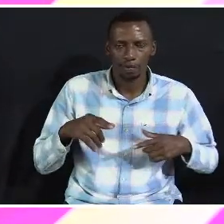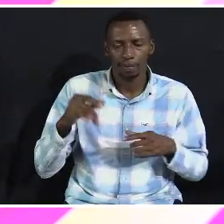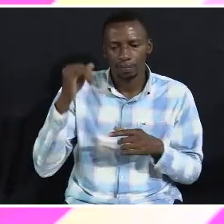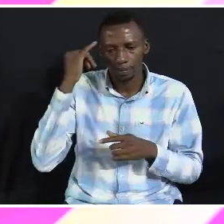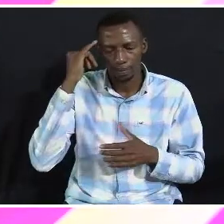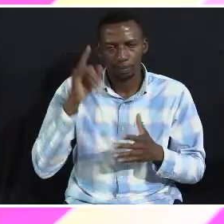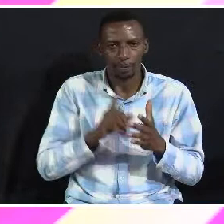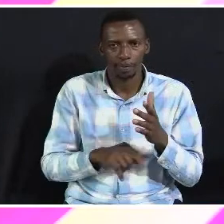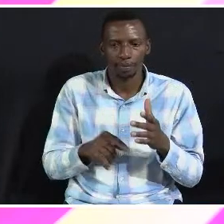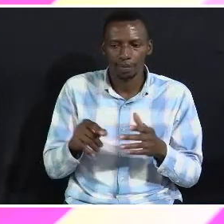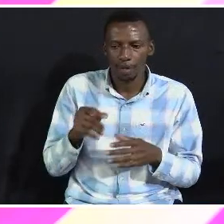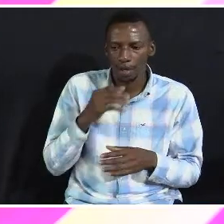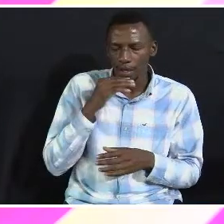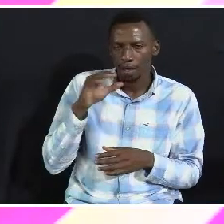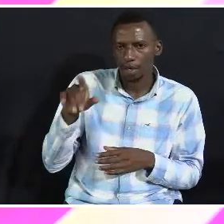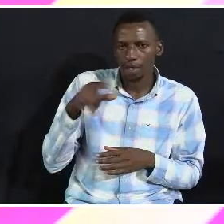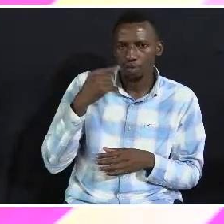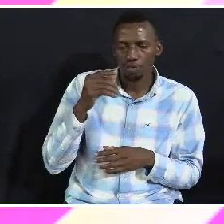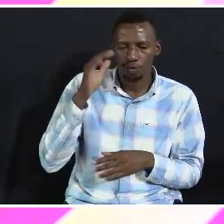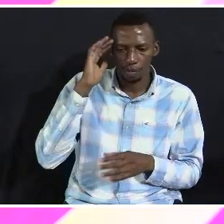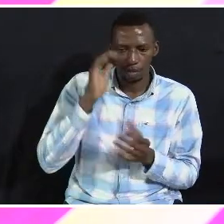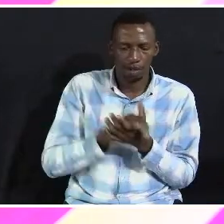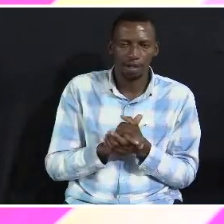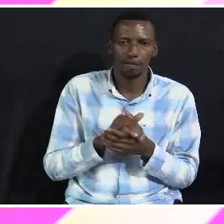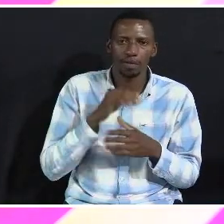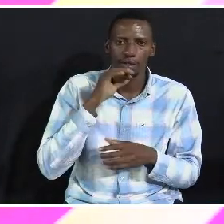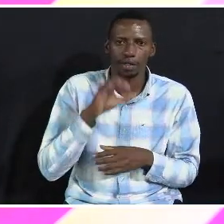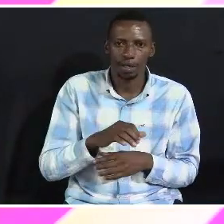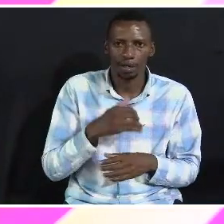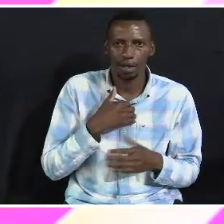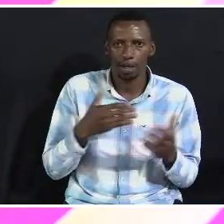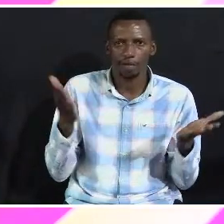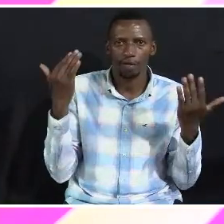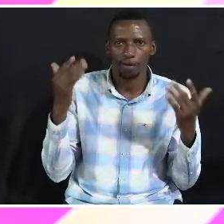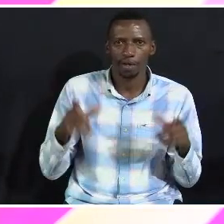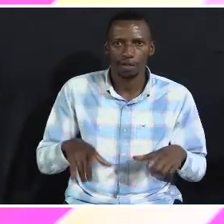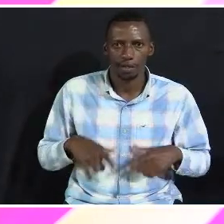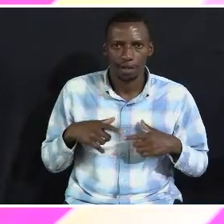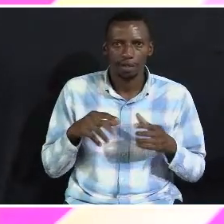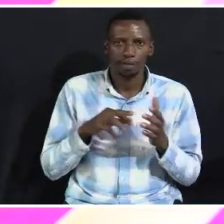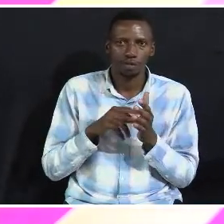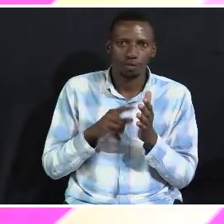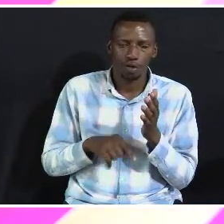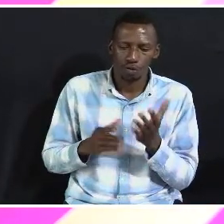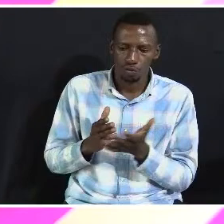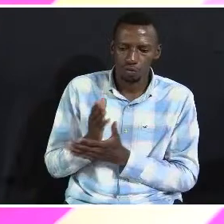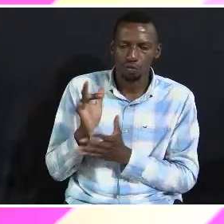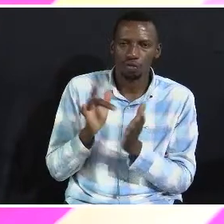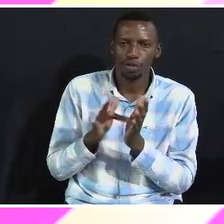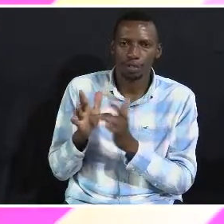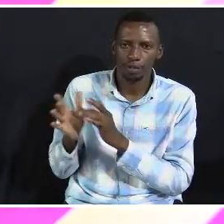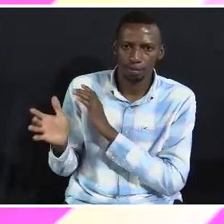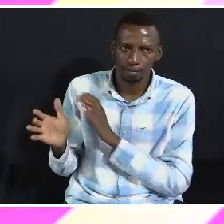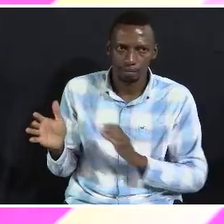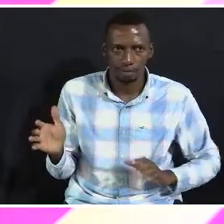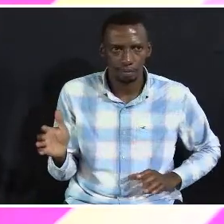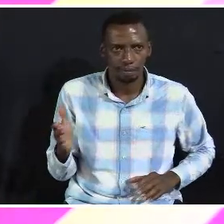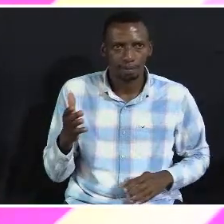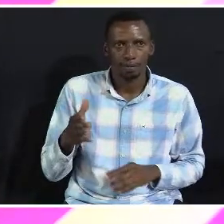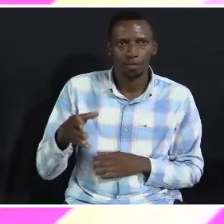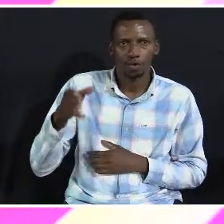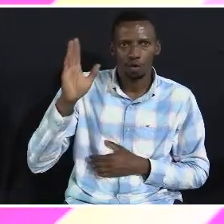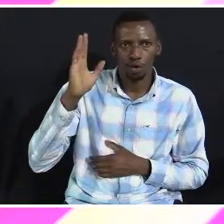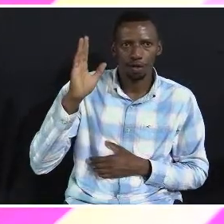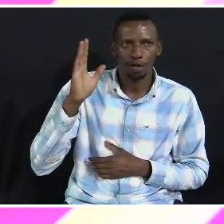he who believes in the Son has everlasting life. And therefore, through Jesus Christ, God has